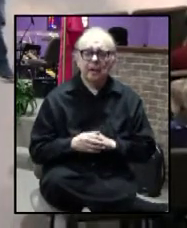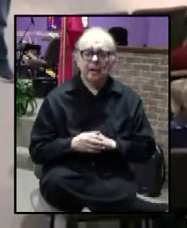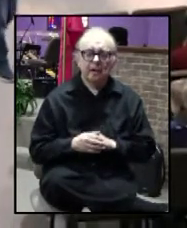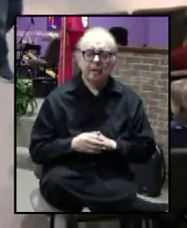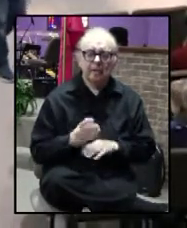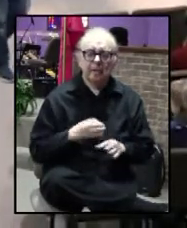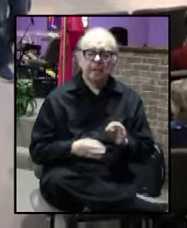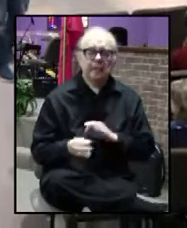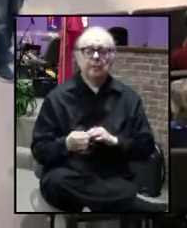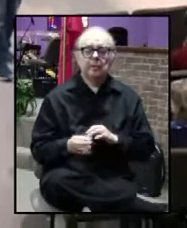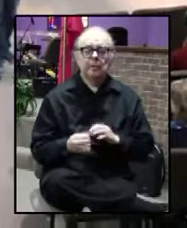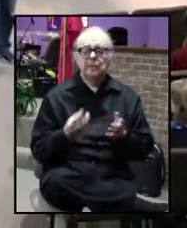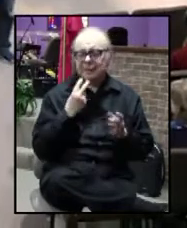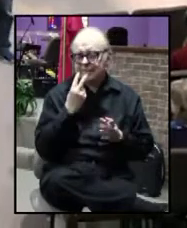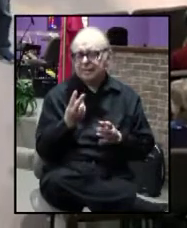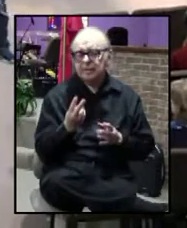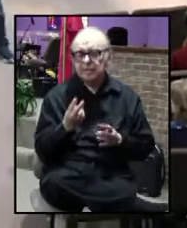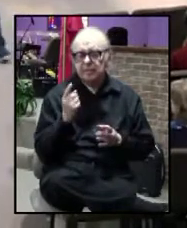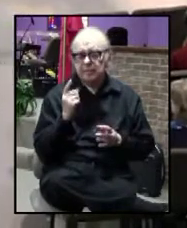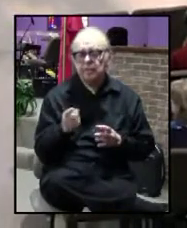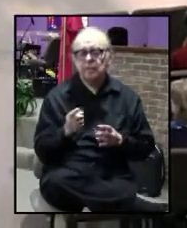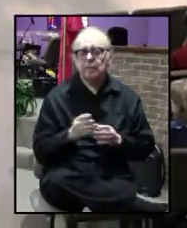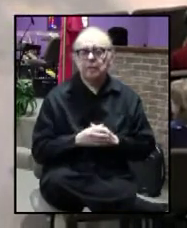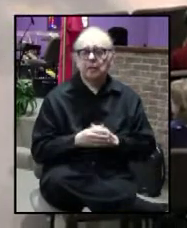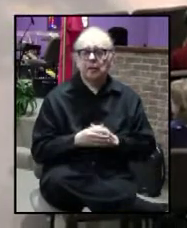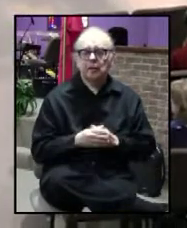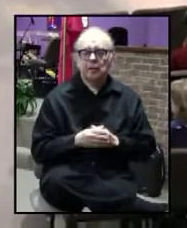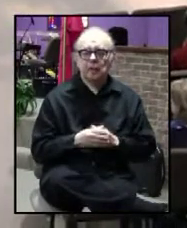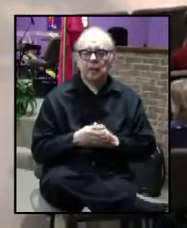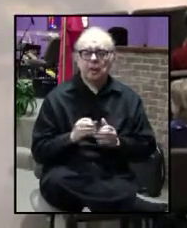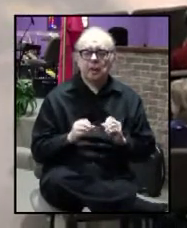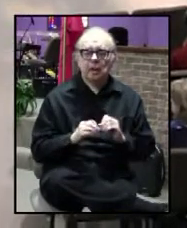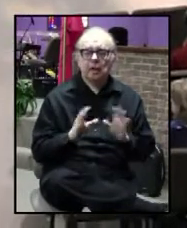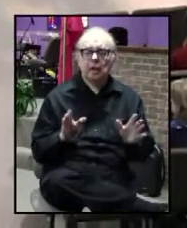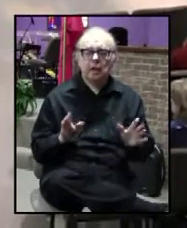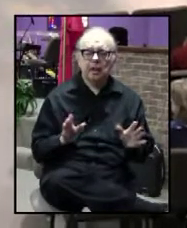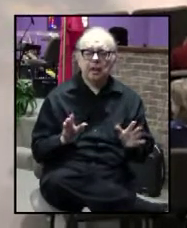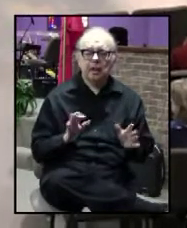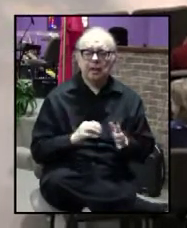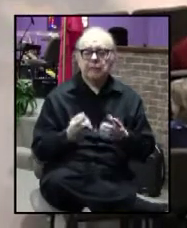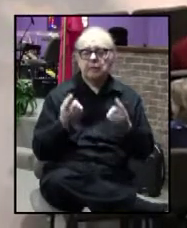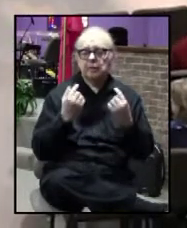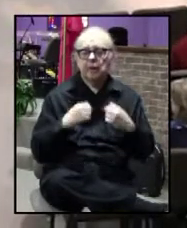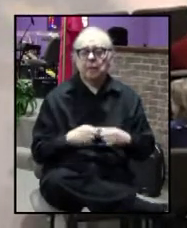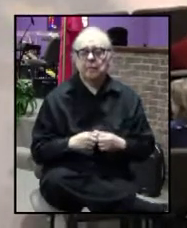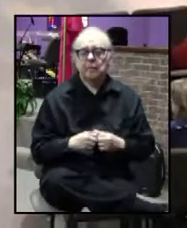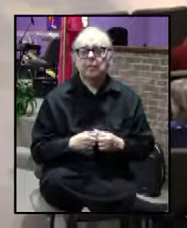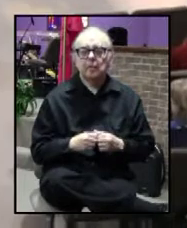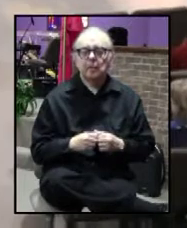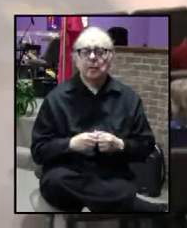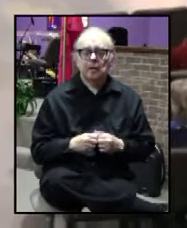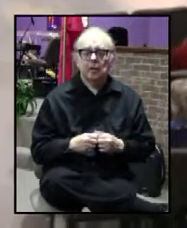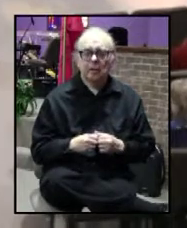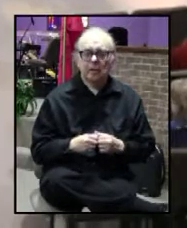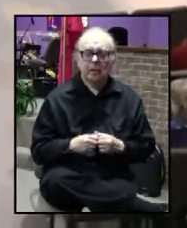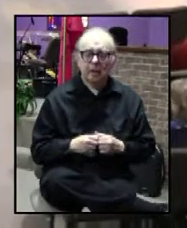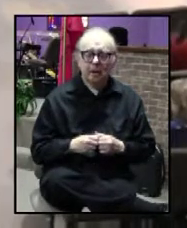but rather want to see you in a light in what you can become.